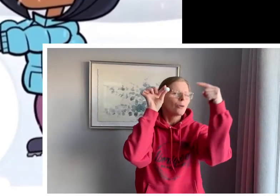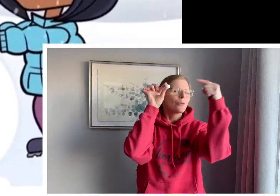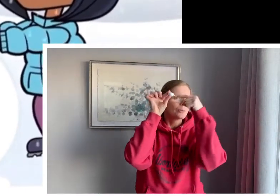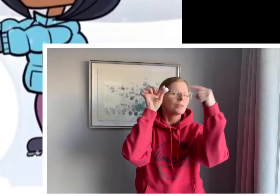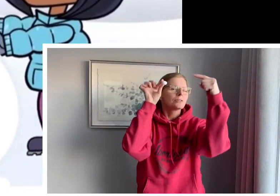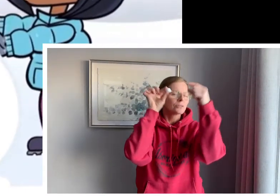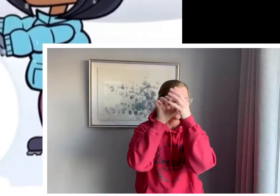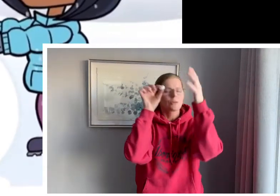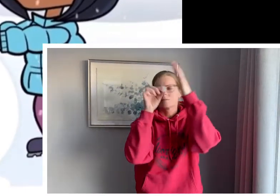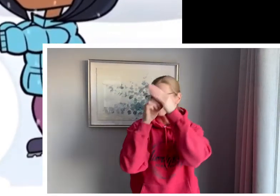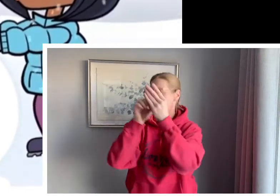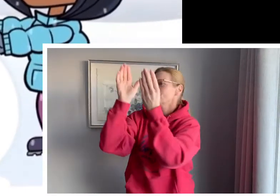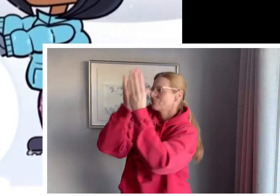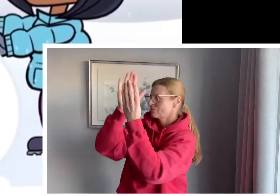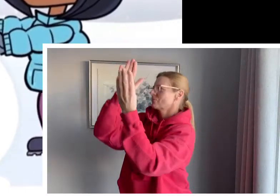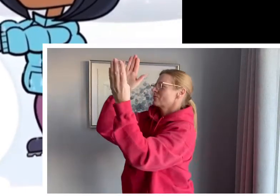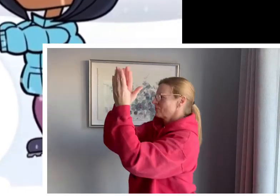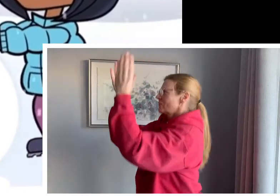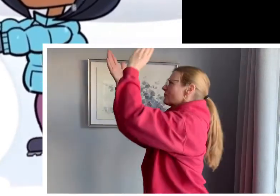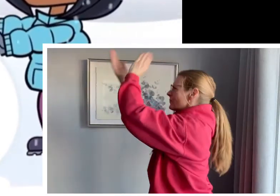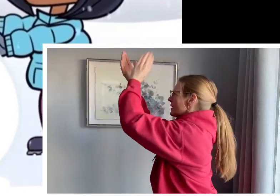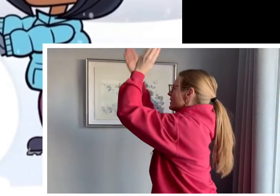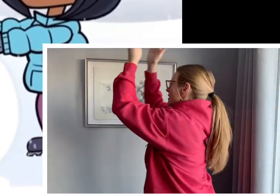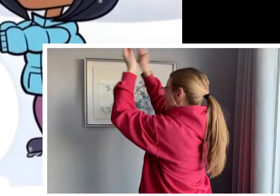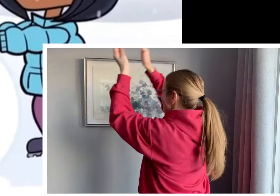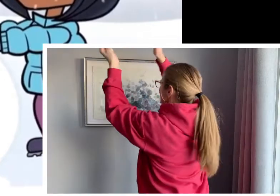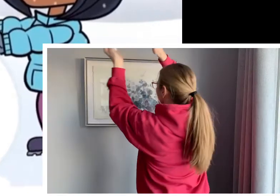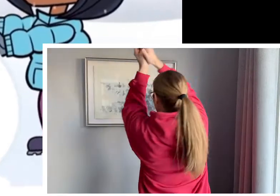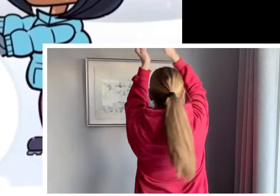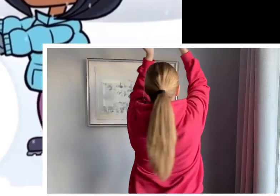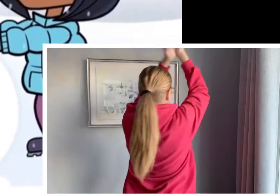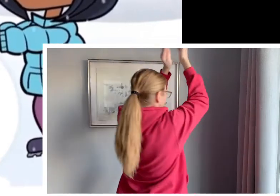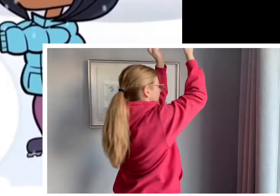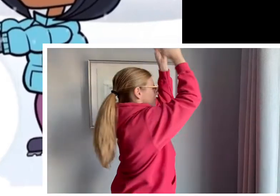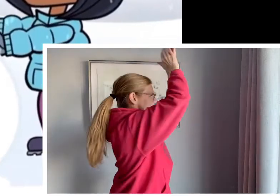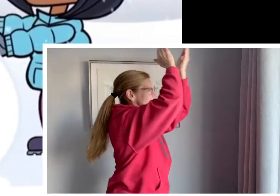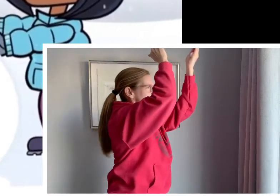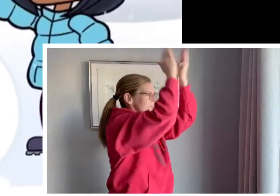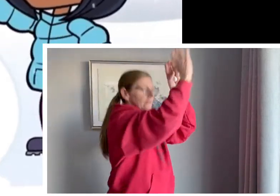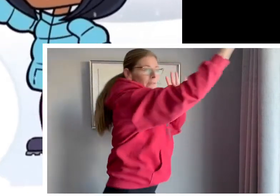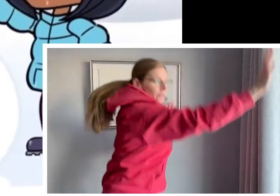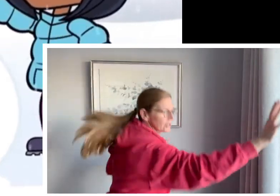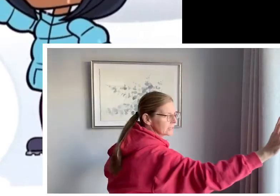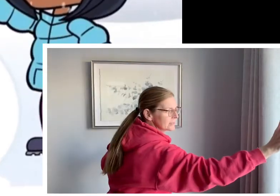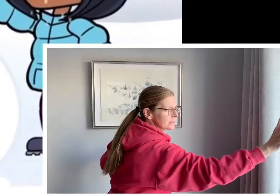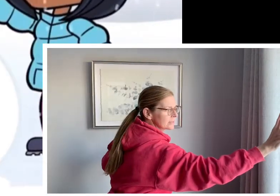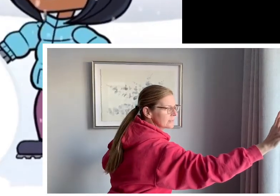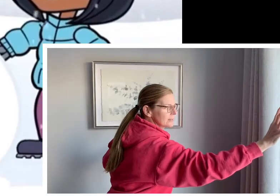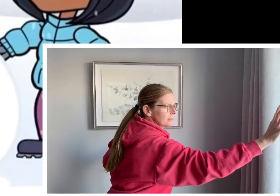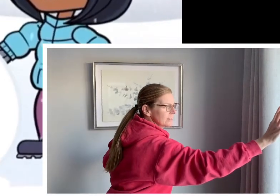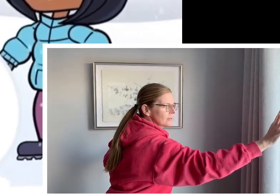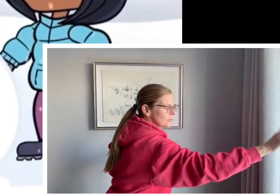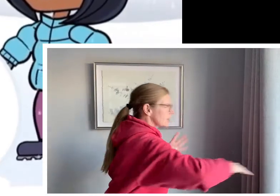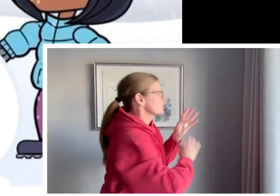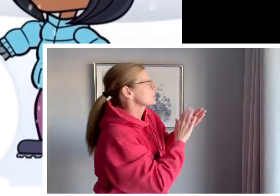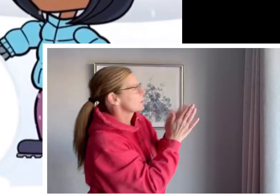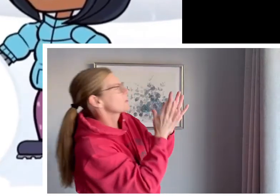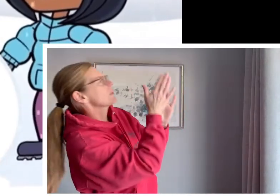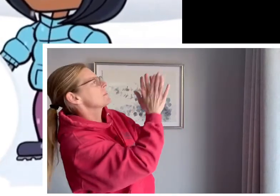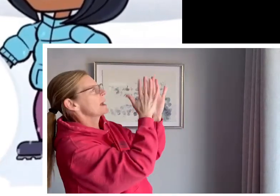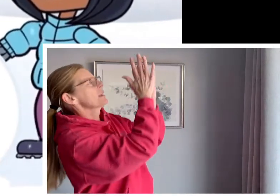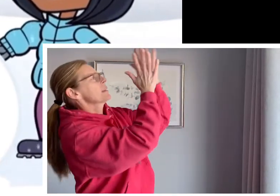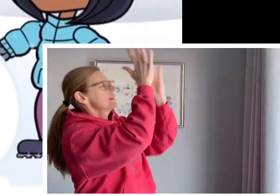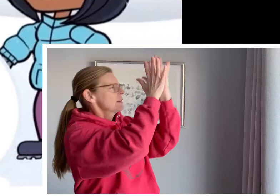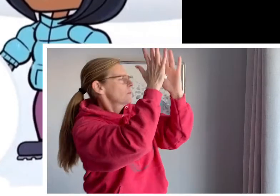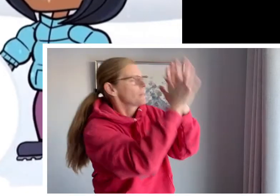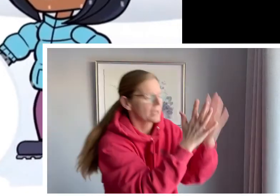snow around that small ball. We've got the head of the snowman freeze. We'll make a